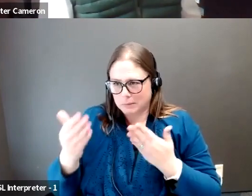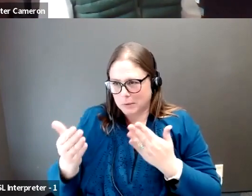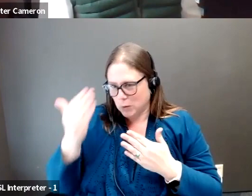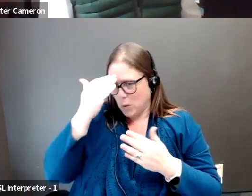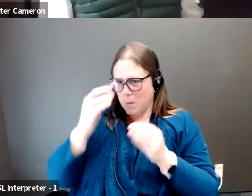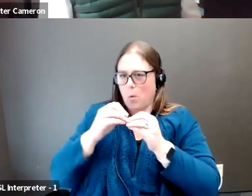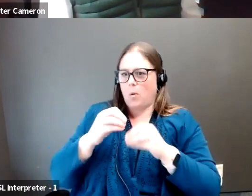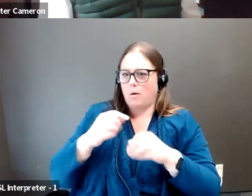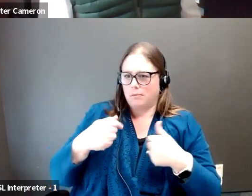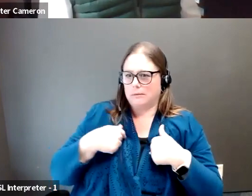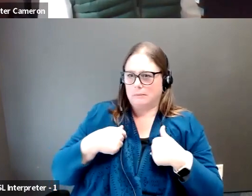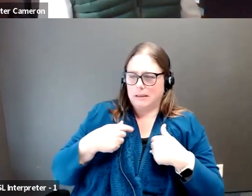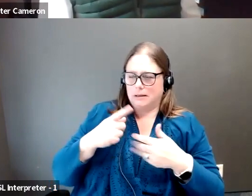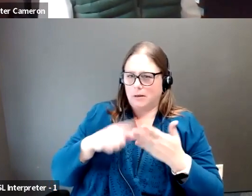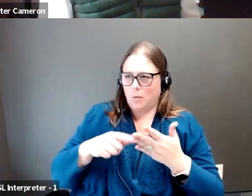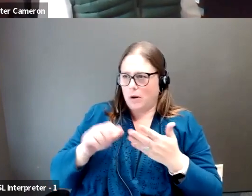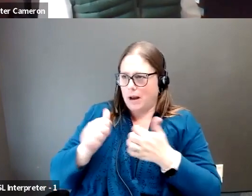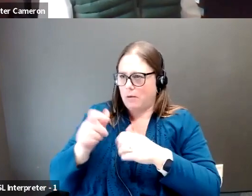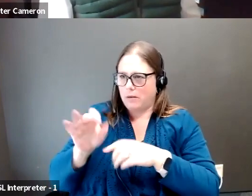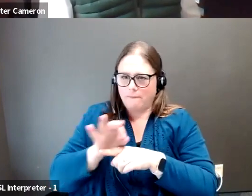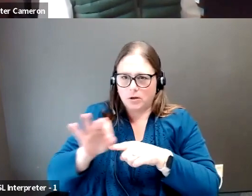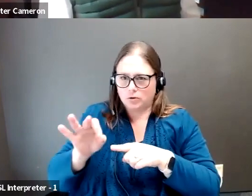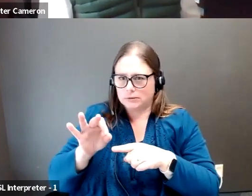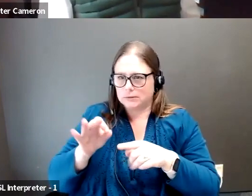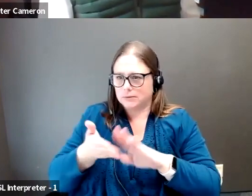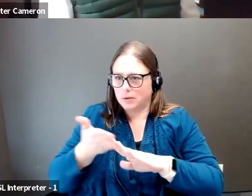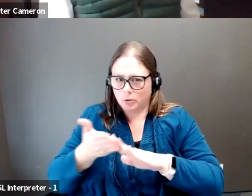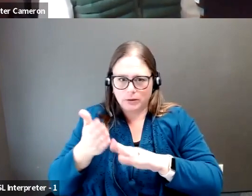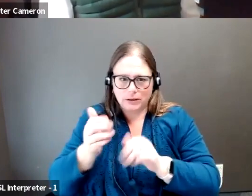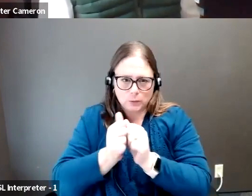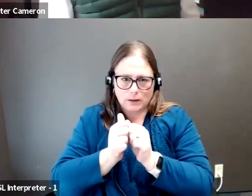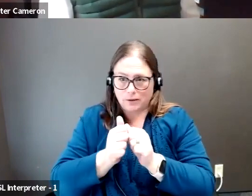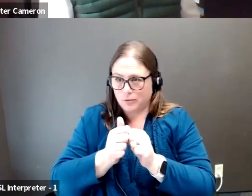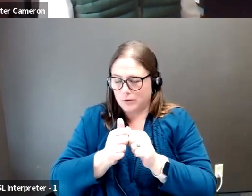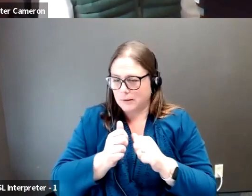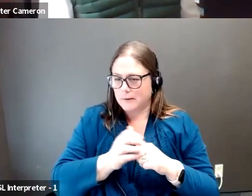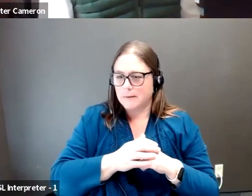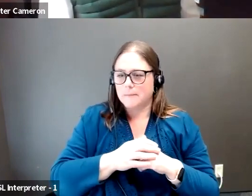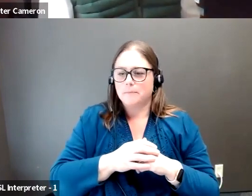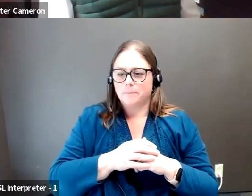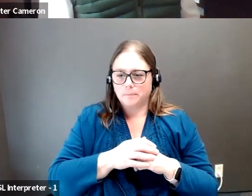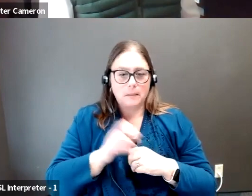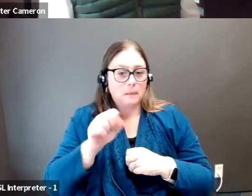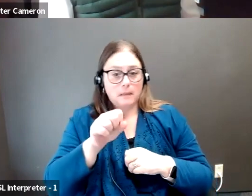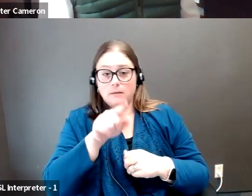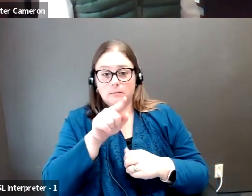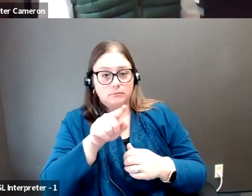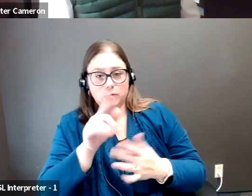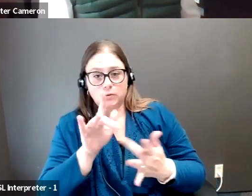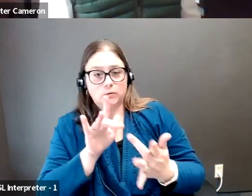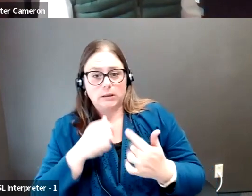functioning together in Ontario anyway. Yeah, and Janine, feel free to reach out to me